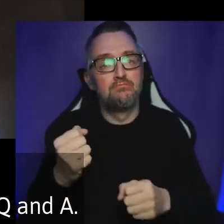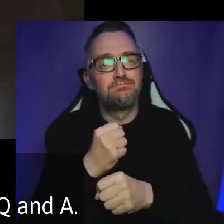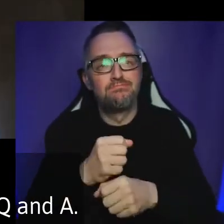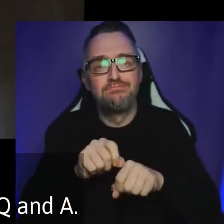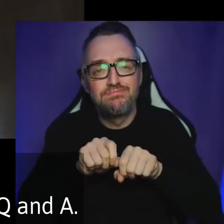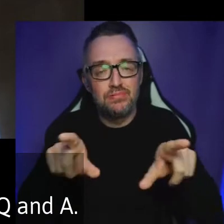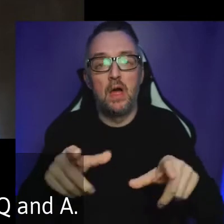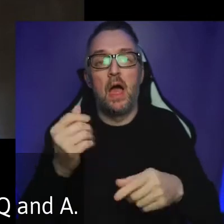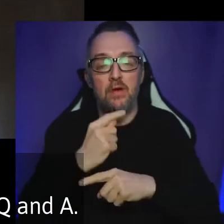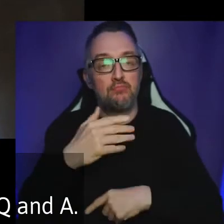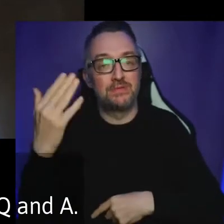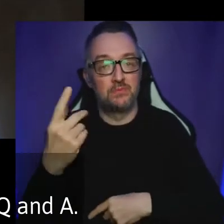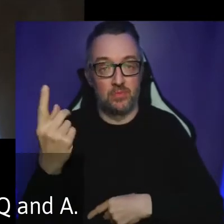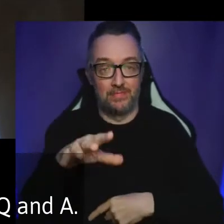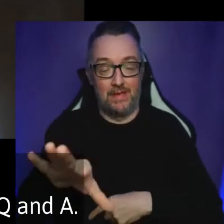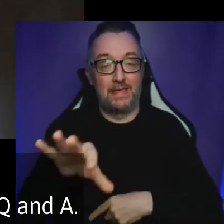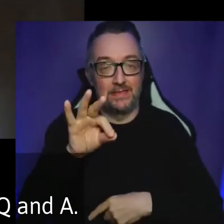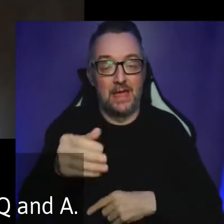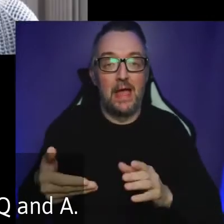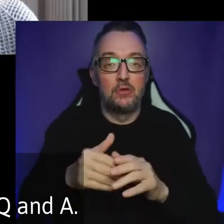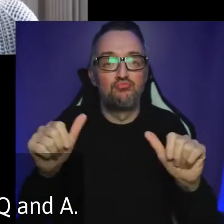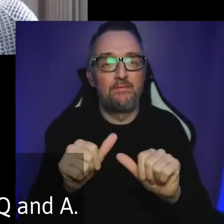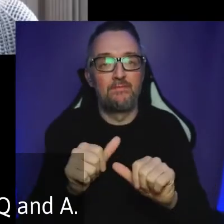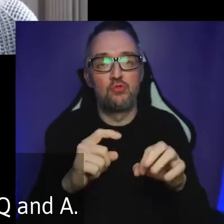a presentation from our guest, followed by a short Q&A.